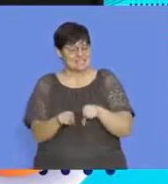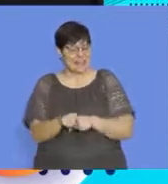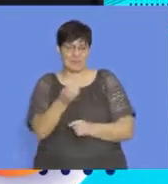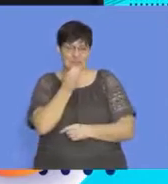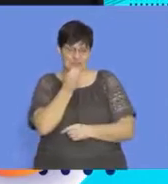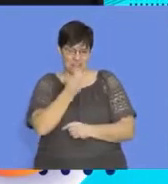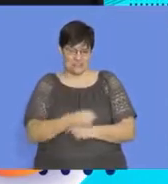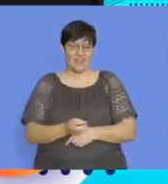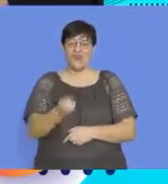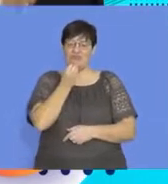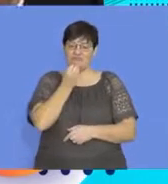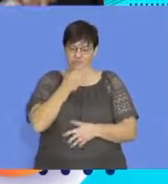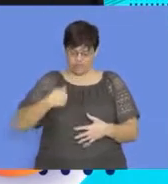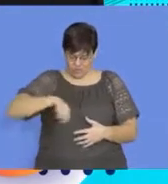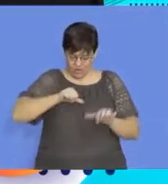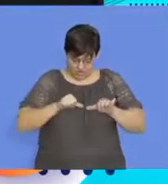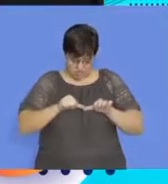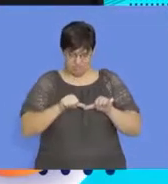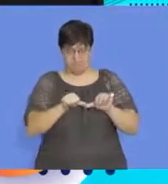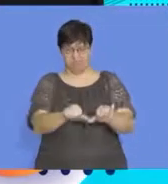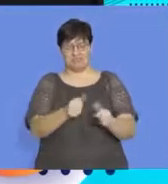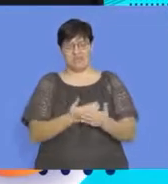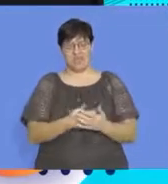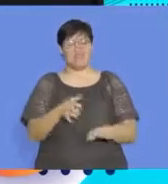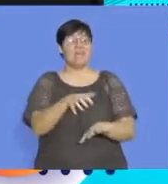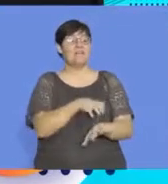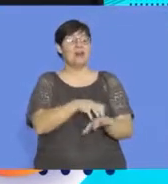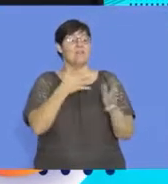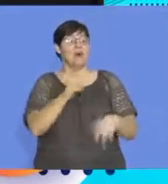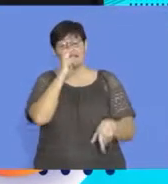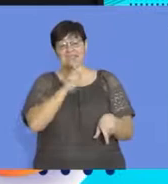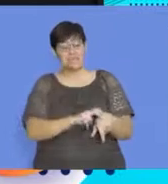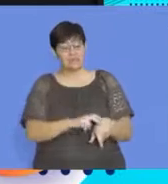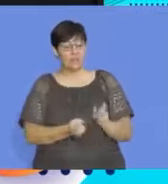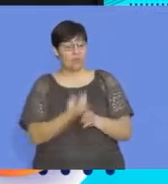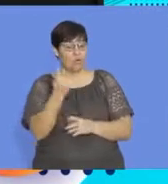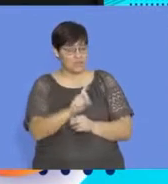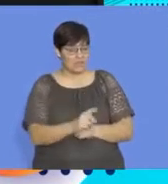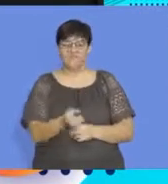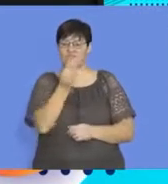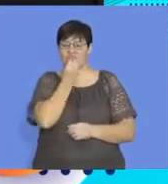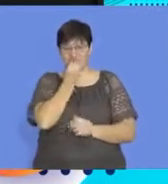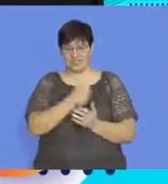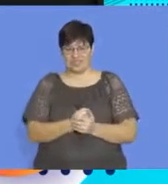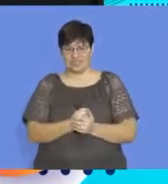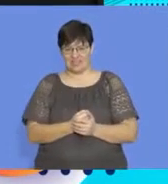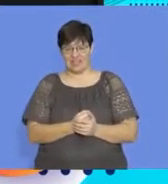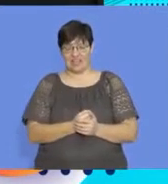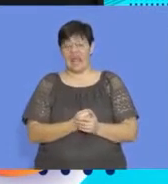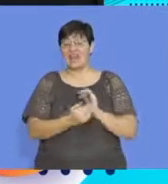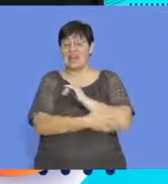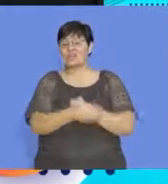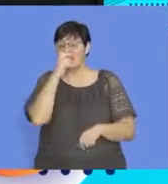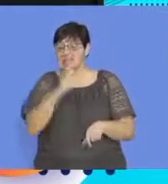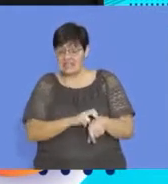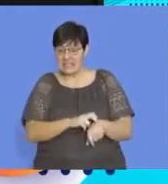keeps us going, right? What do farmers need to grow? Food. What do countries need? Food security, right? The